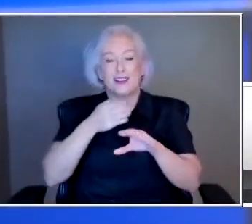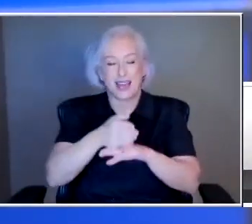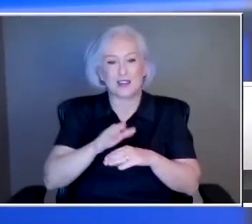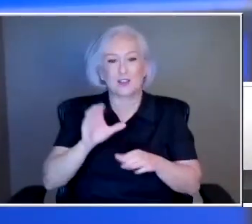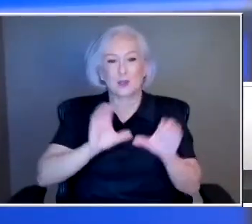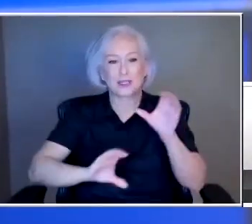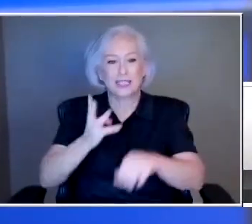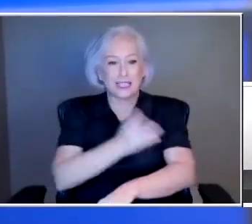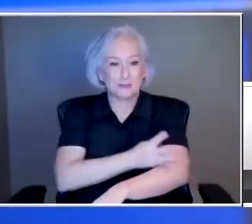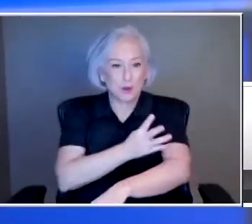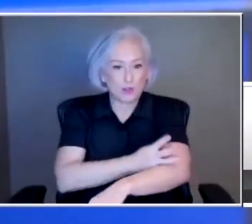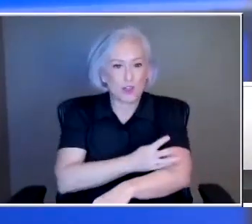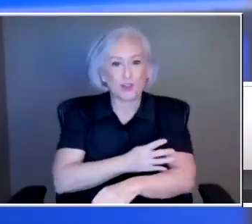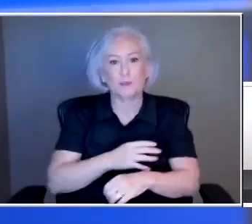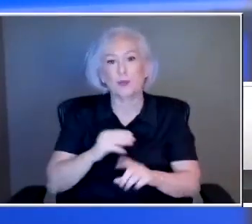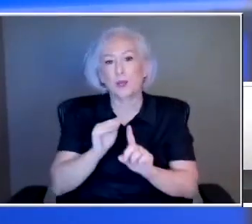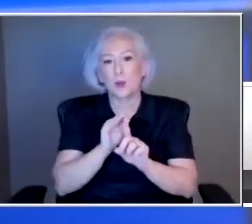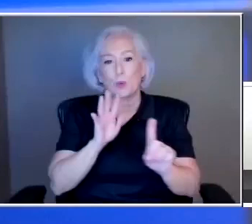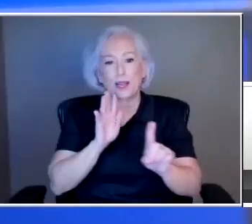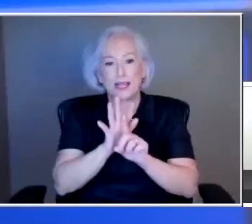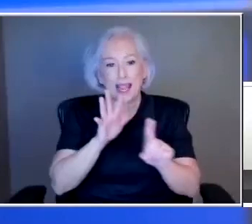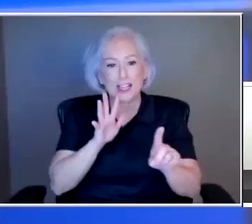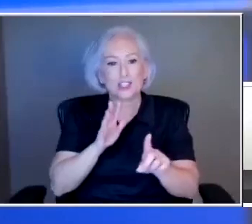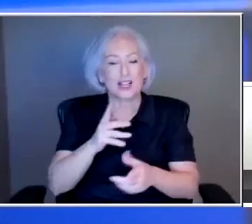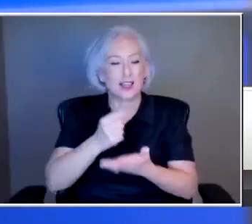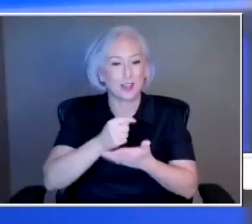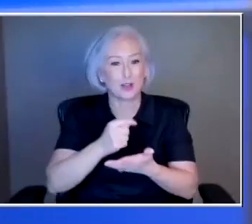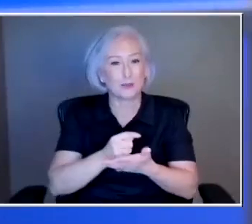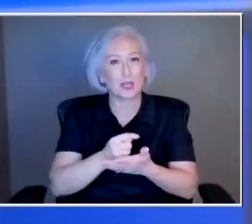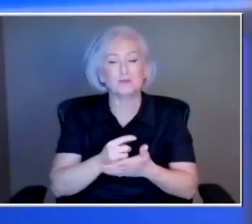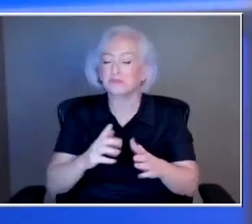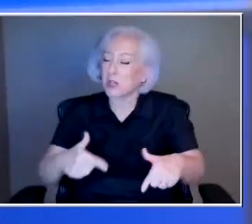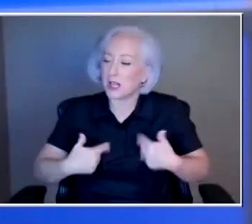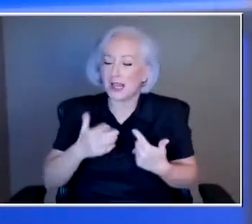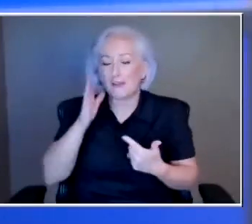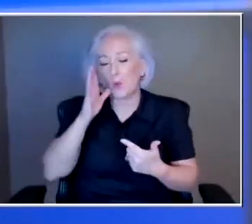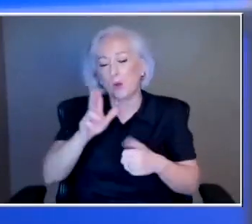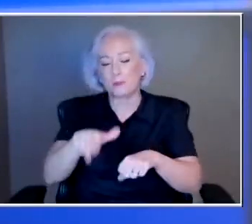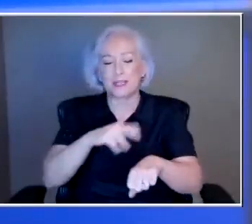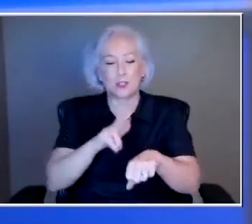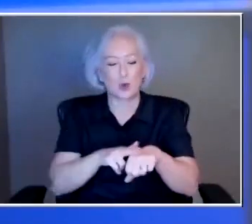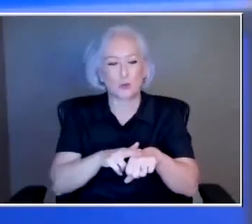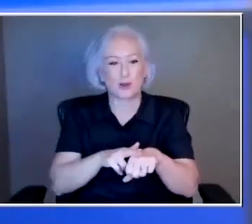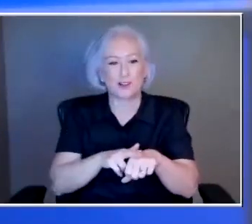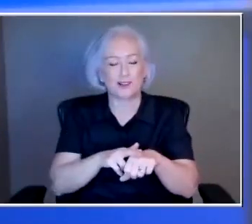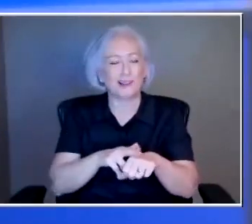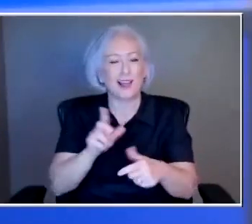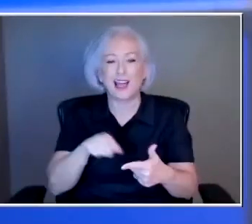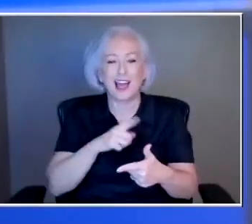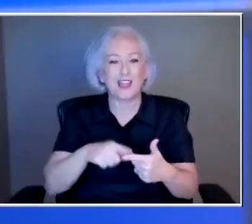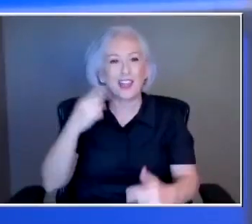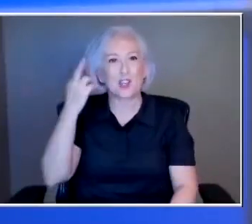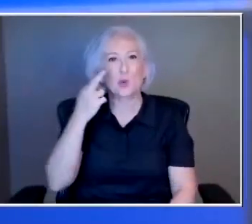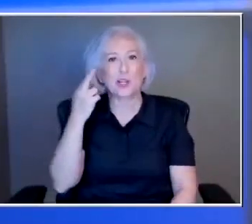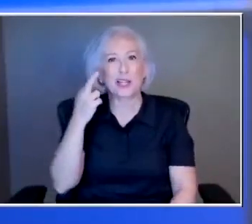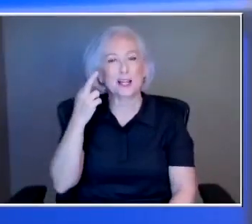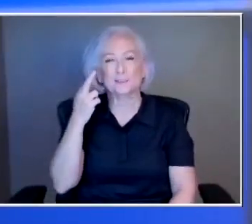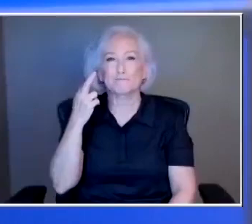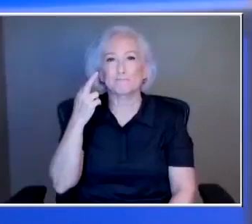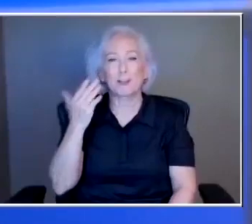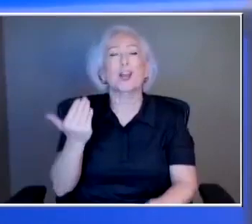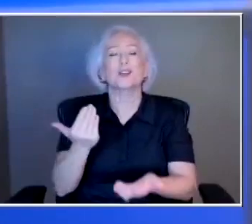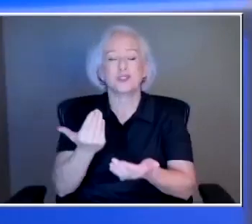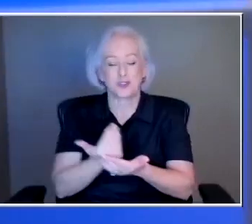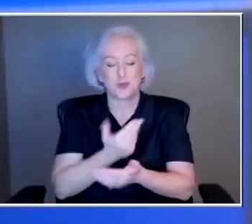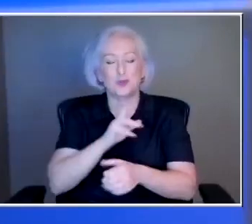and surgeries, that you go back to normal. And I think at that point you realize there's just a new normal. And I think the number